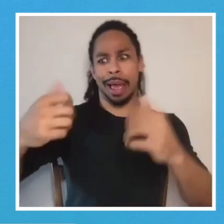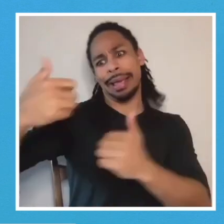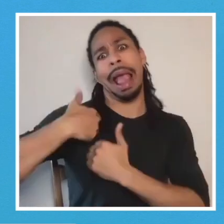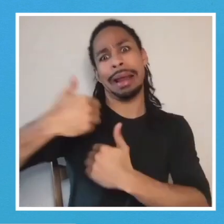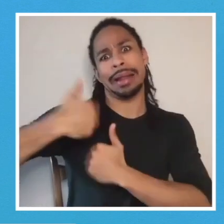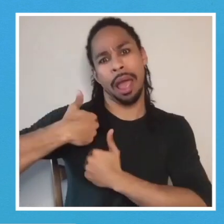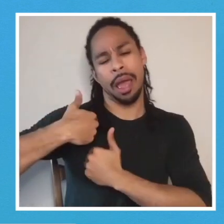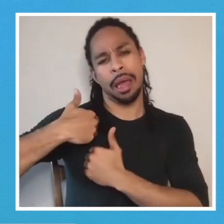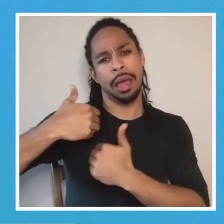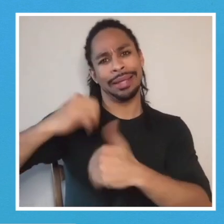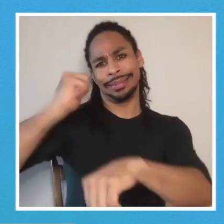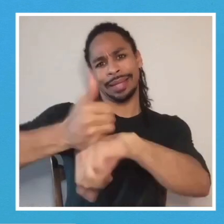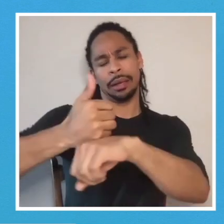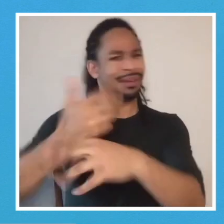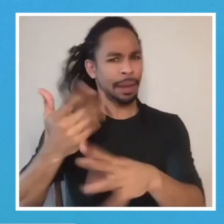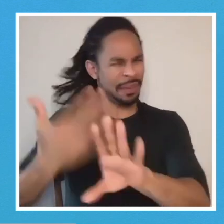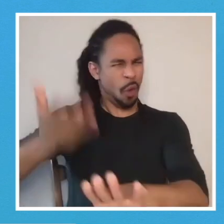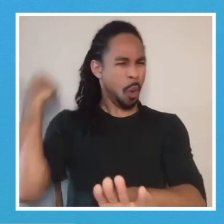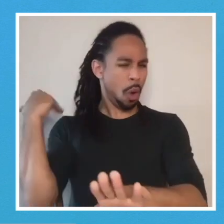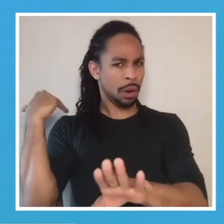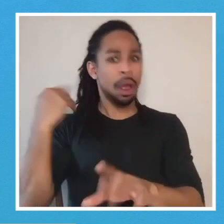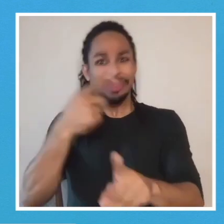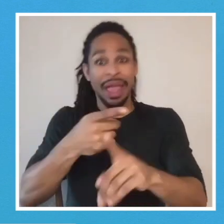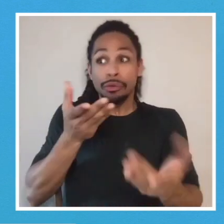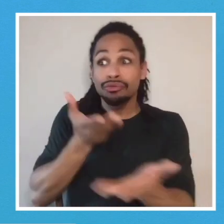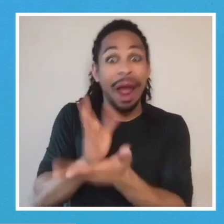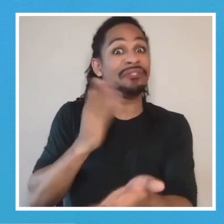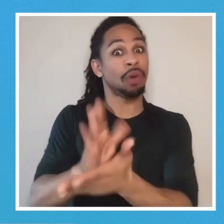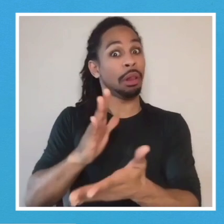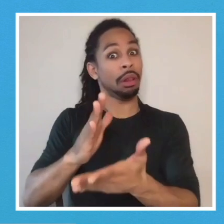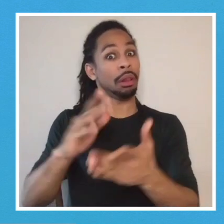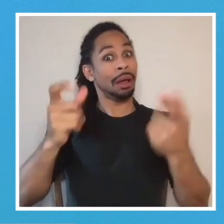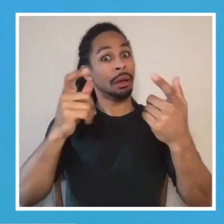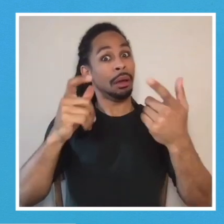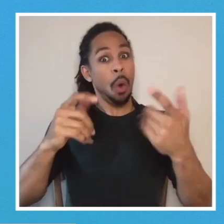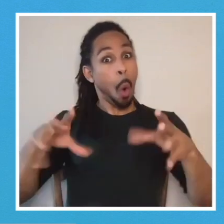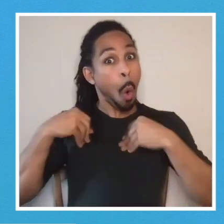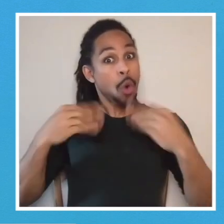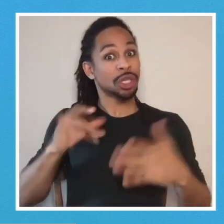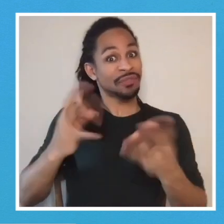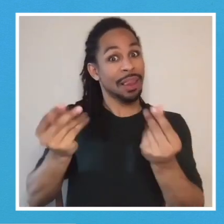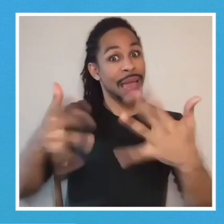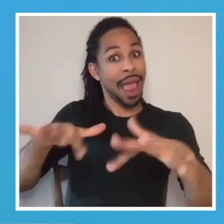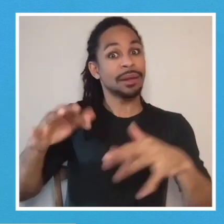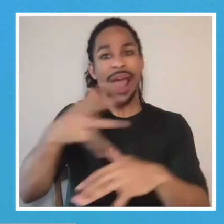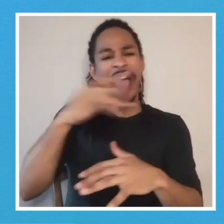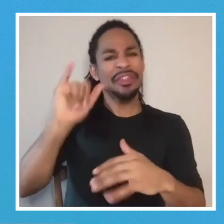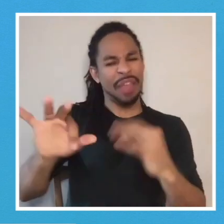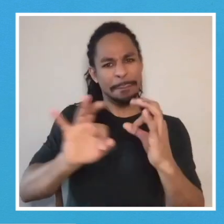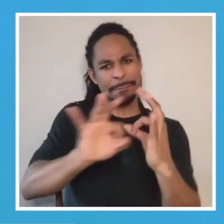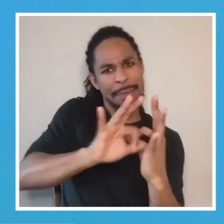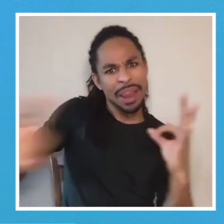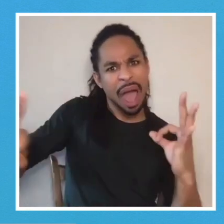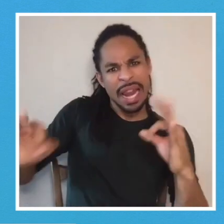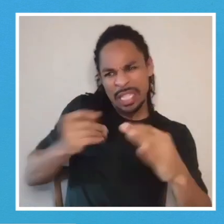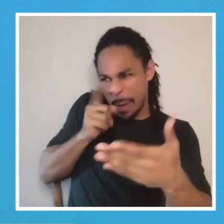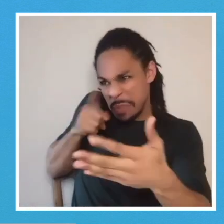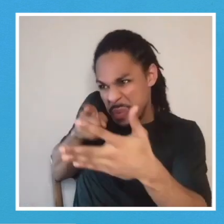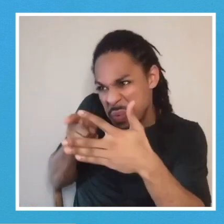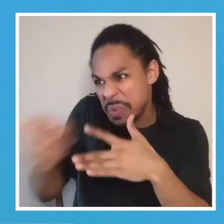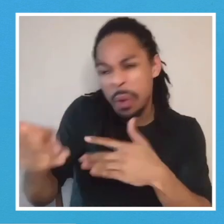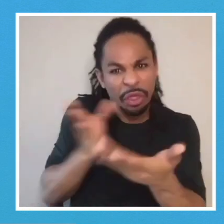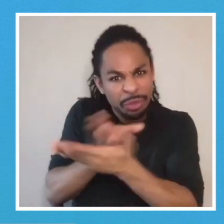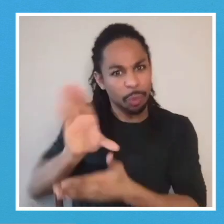title owners of the land that this pipeline is plowing through. He would not meet with them.